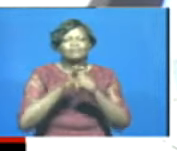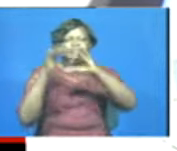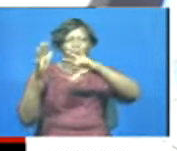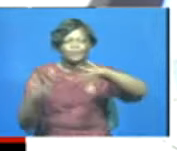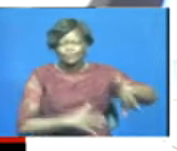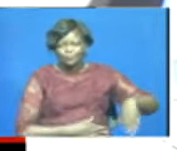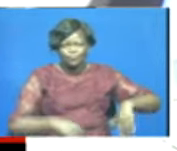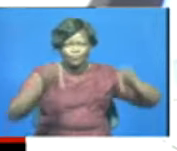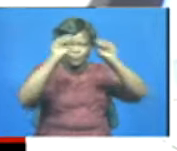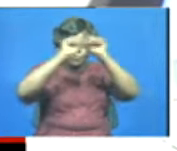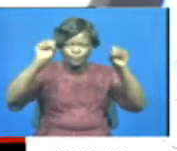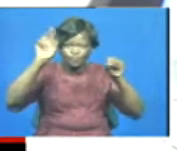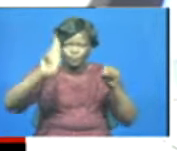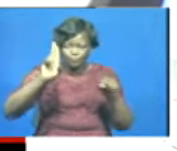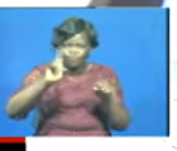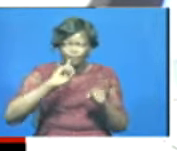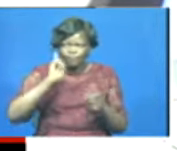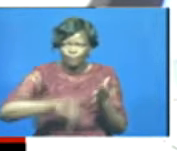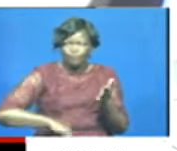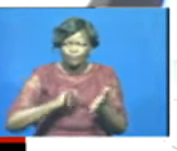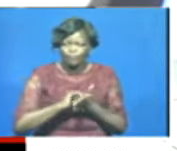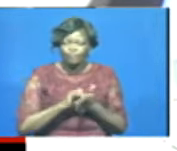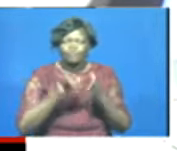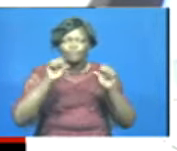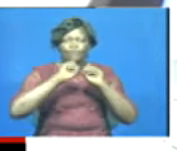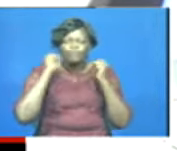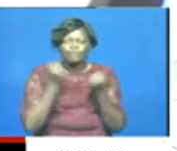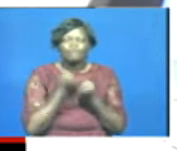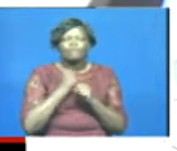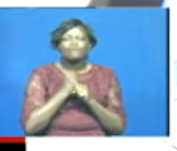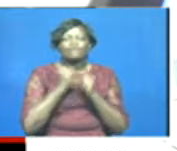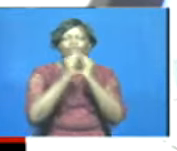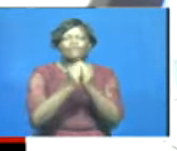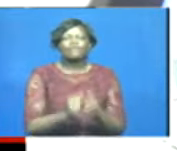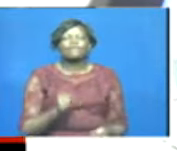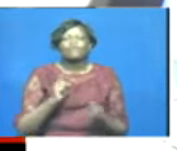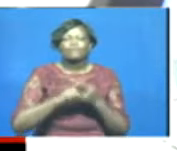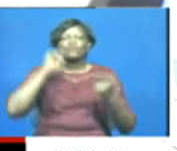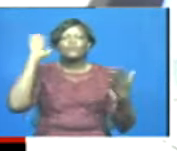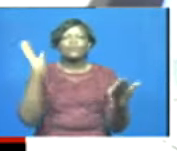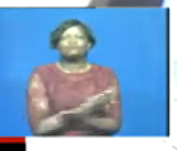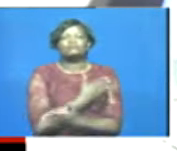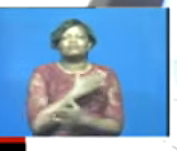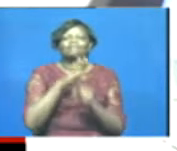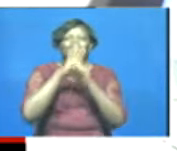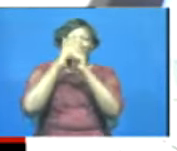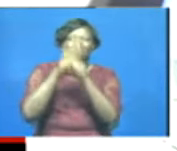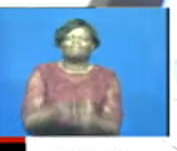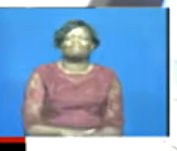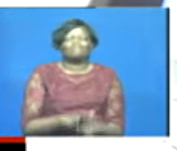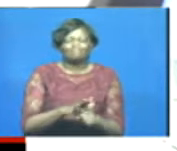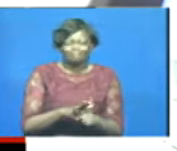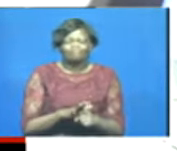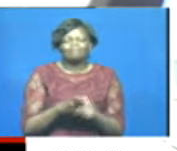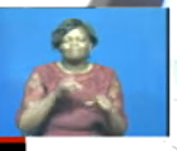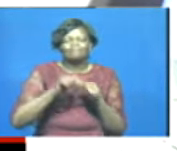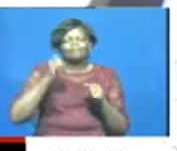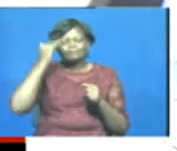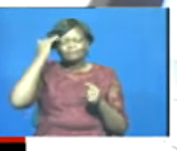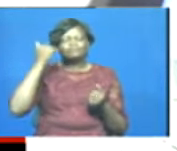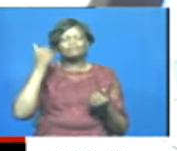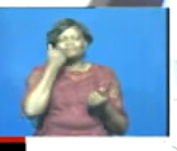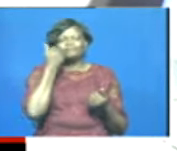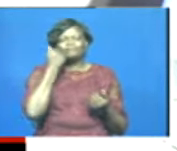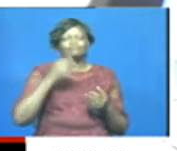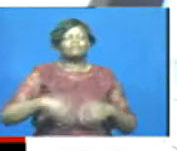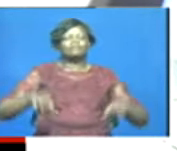President Uhuru Kenyatta has called on the society to work together towards eliminating the stigma associated with mental illness. The president, who